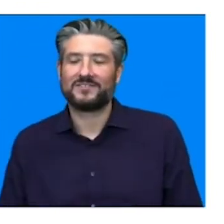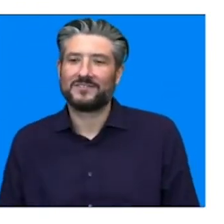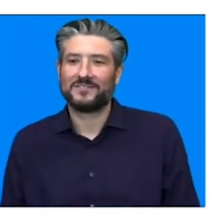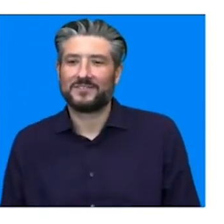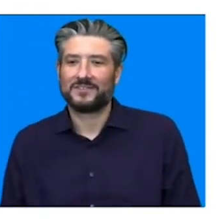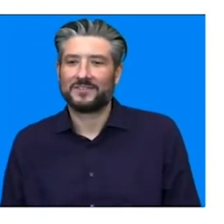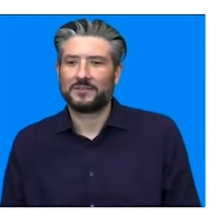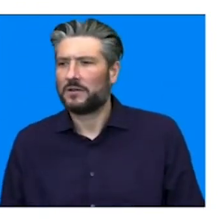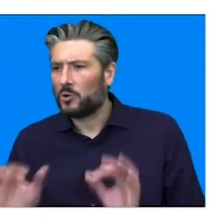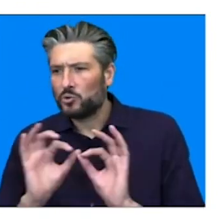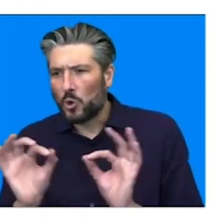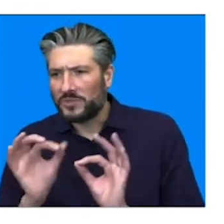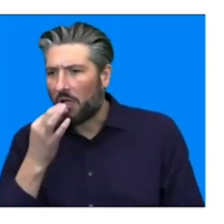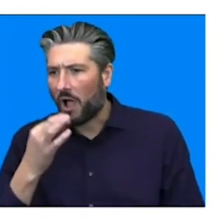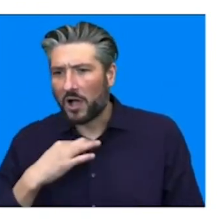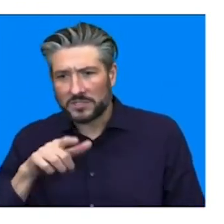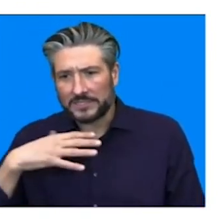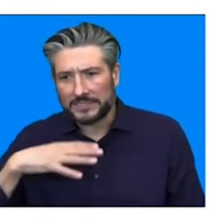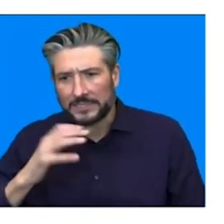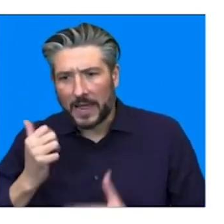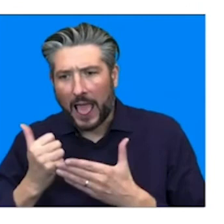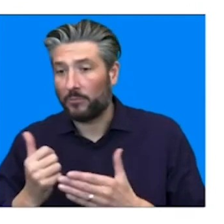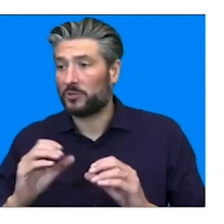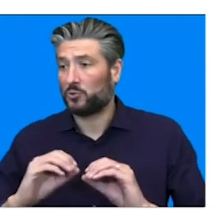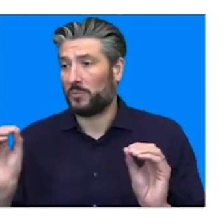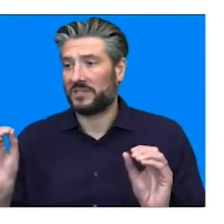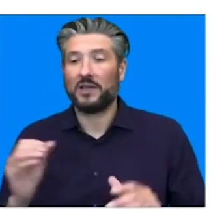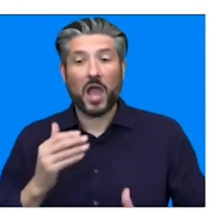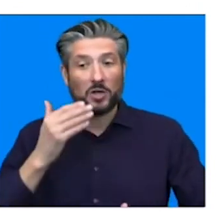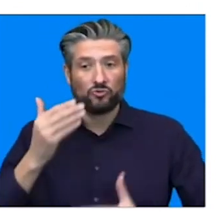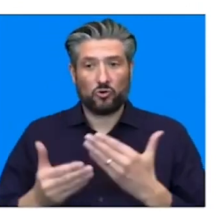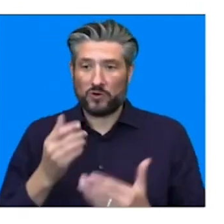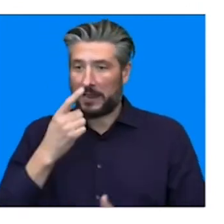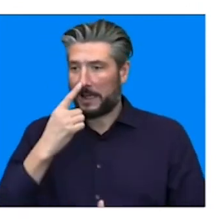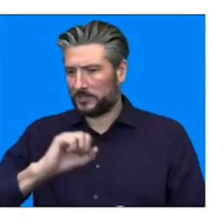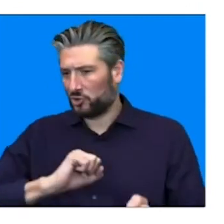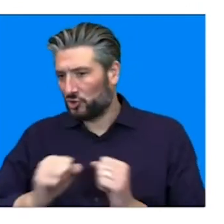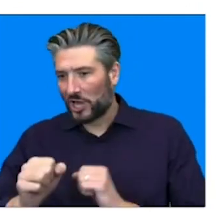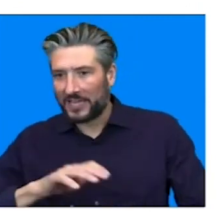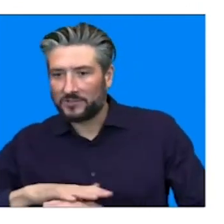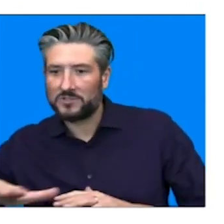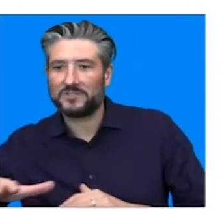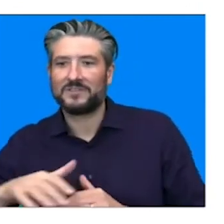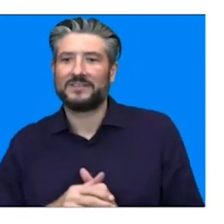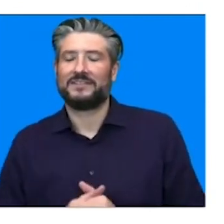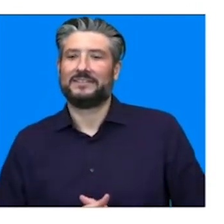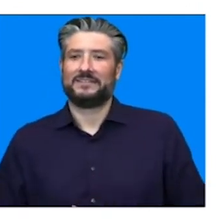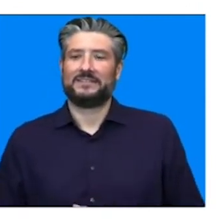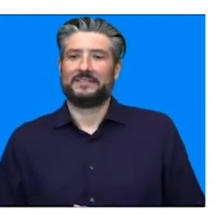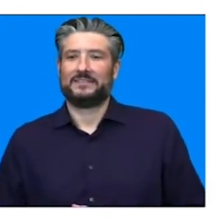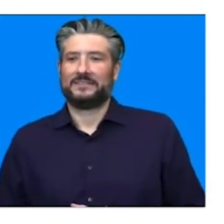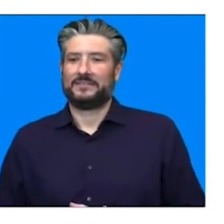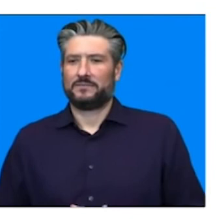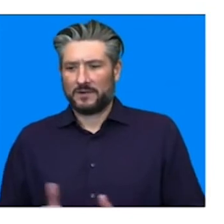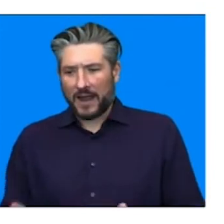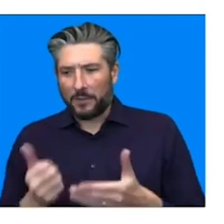ever asked if I needed help. Stories change things. Cockcroft, who takes the goals for Great Britain. Help us see the world